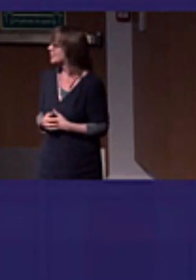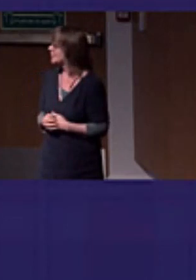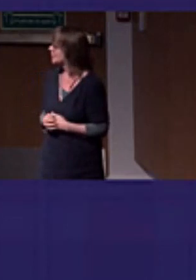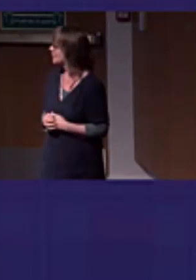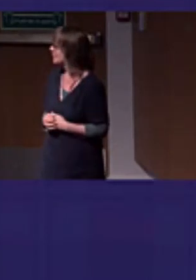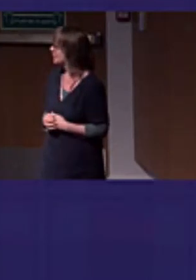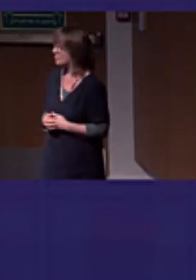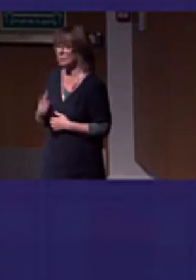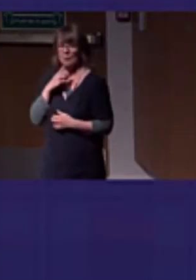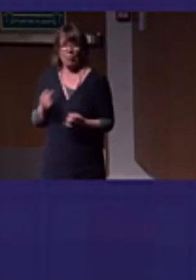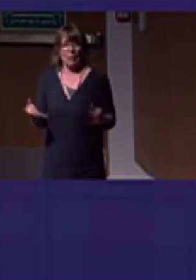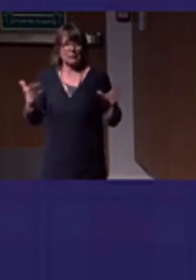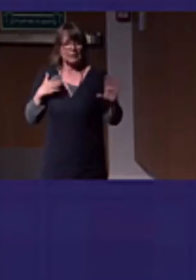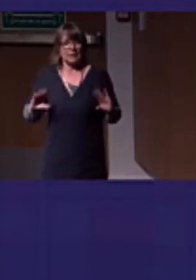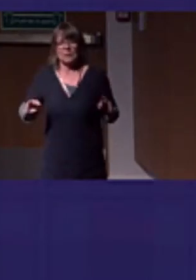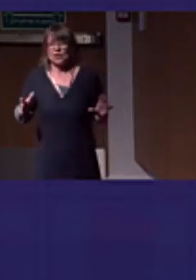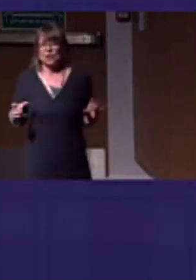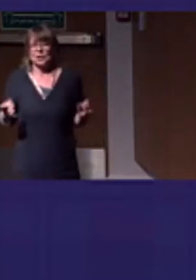Yeah, I'm doofed. Yeah,